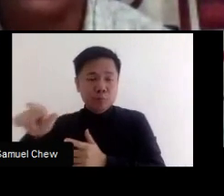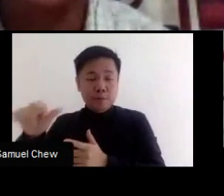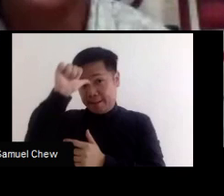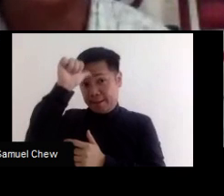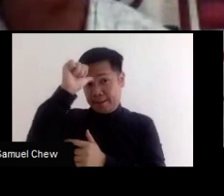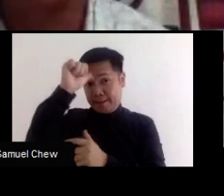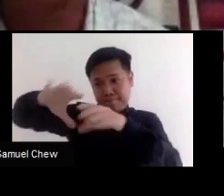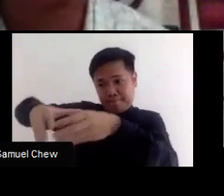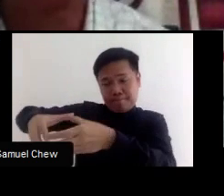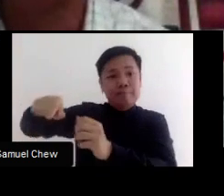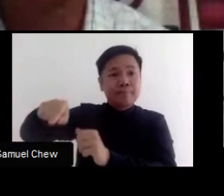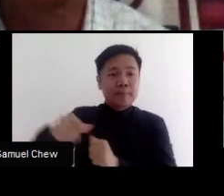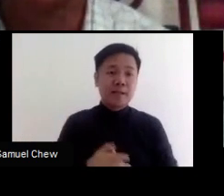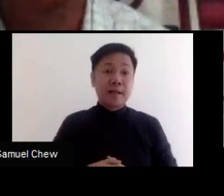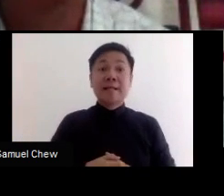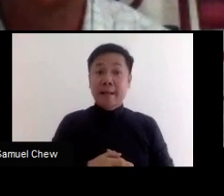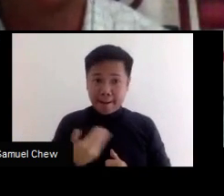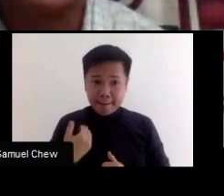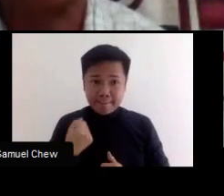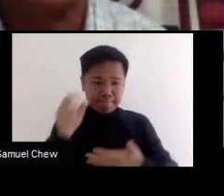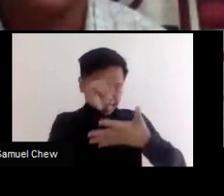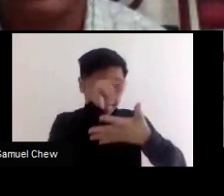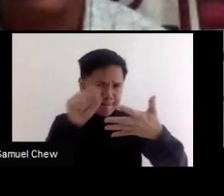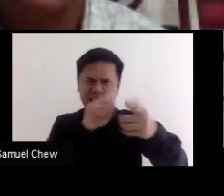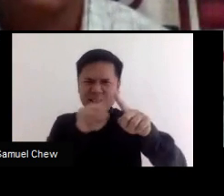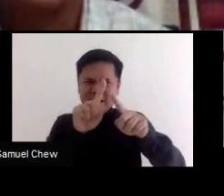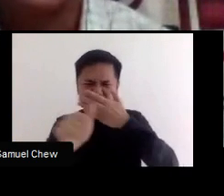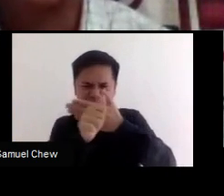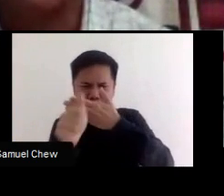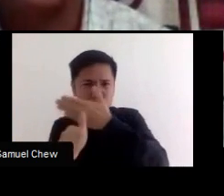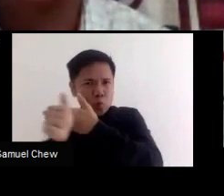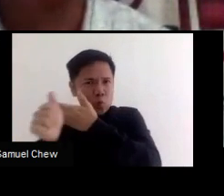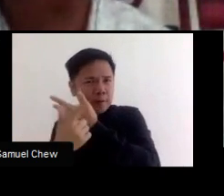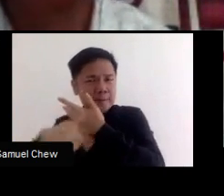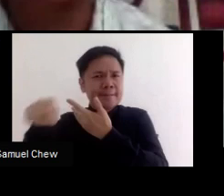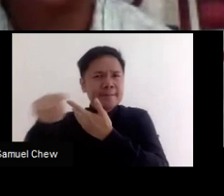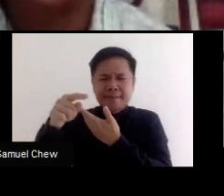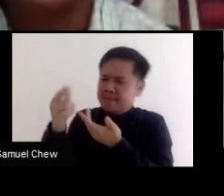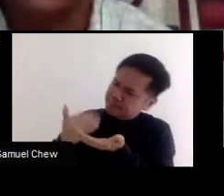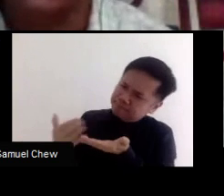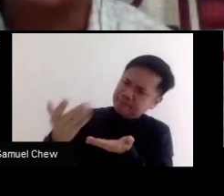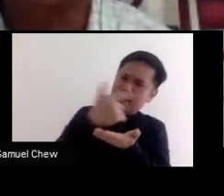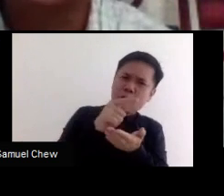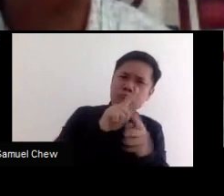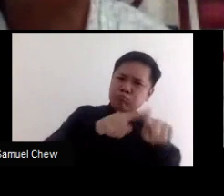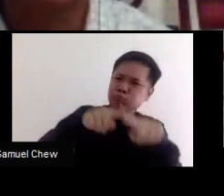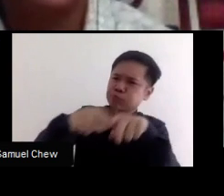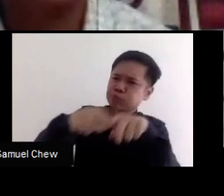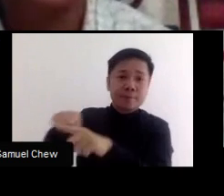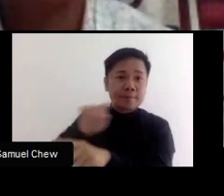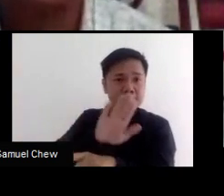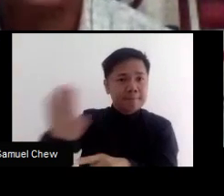constructed on select indicators on which comparable data are available across the country. Since subnational governments are rated and ranked according to the